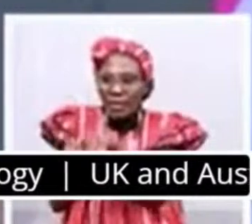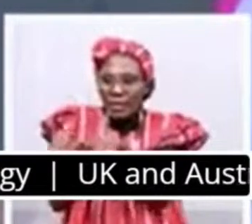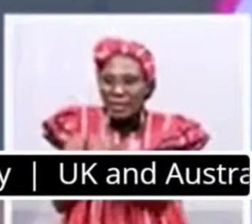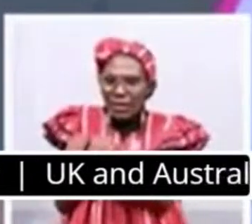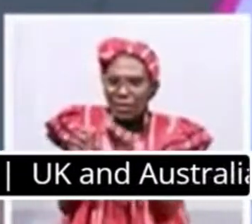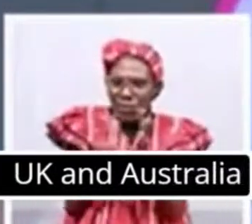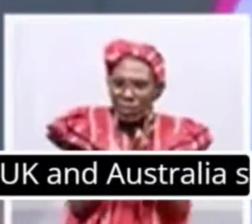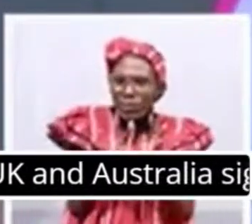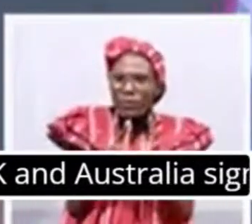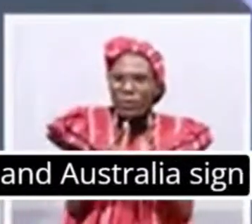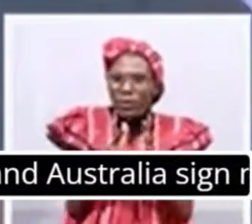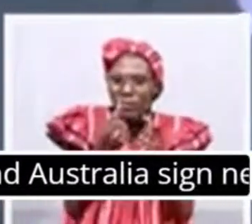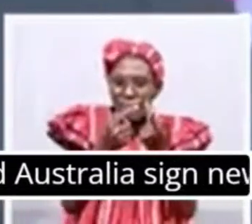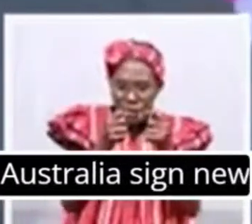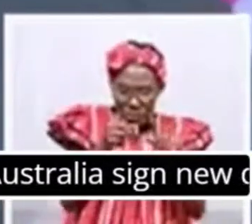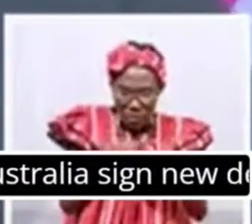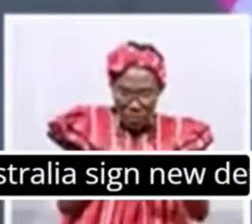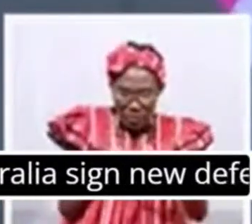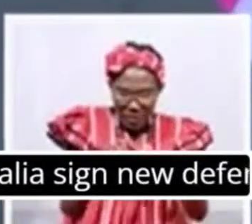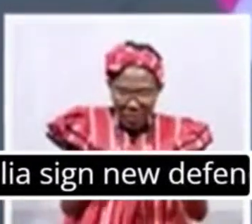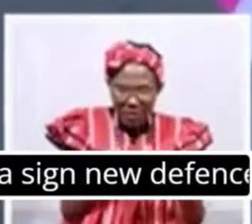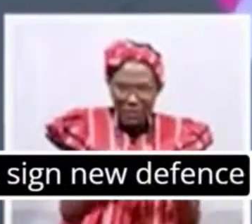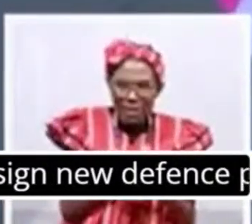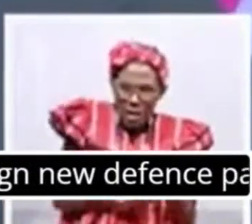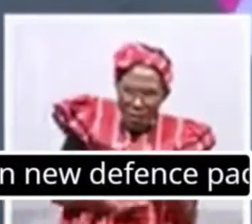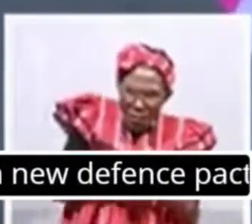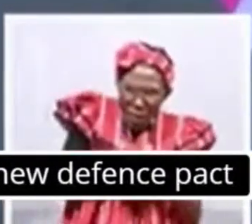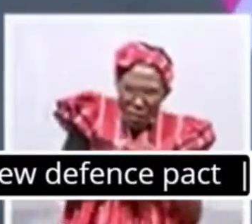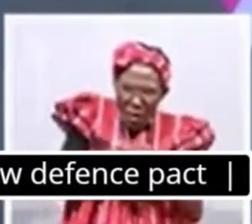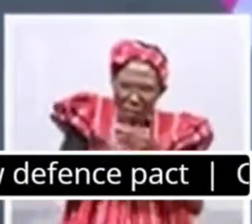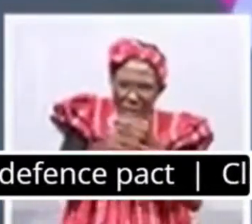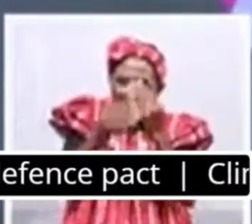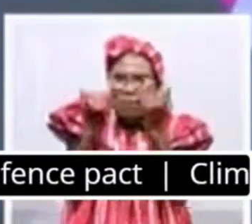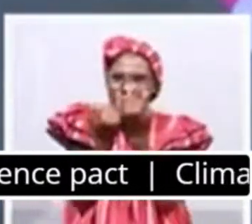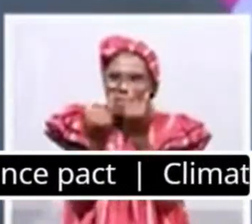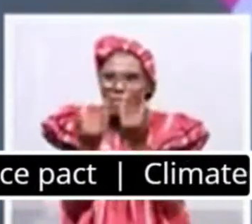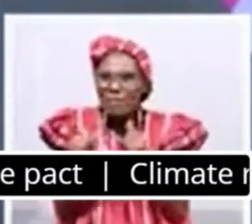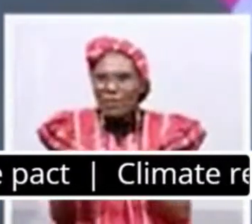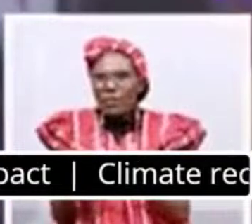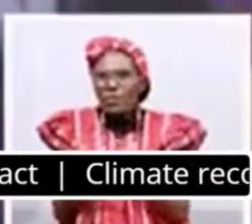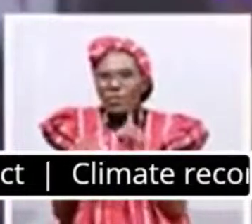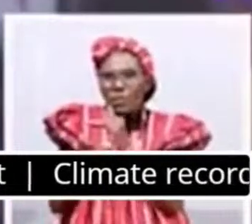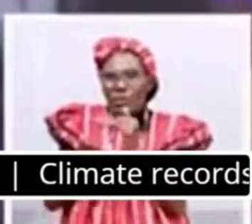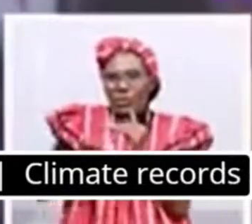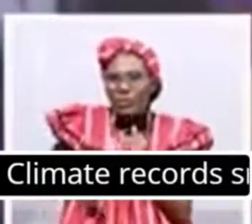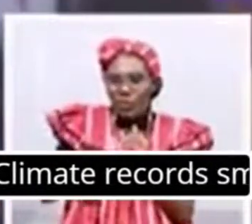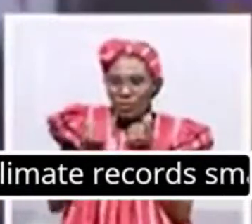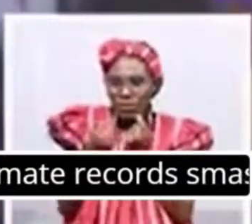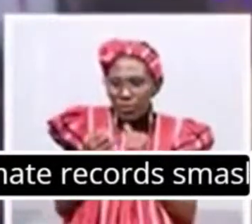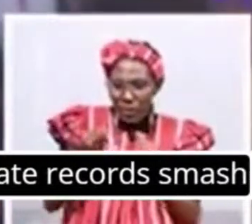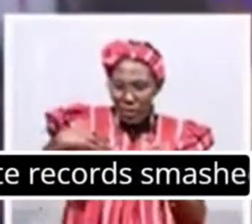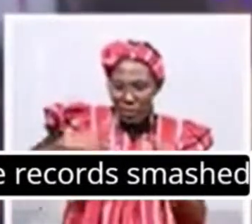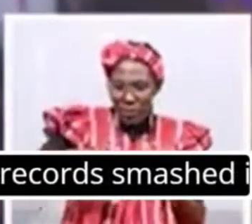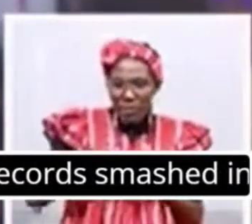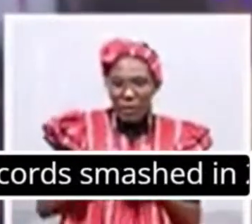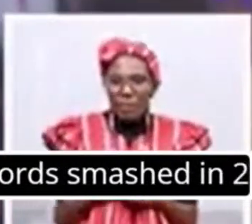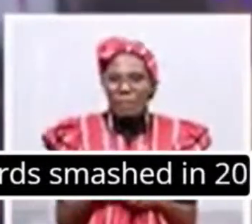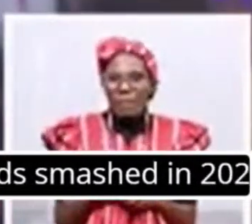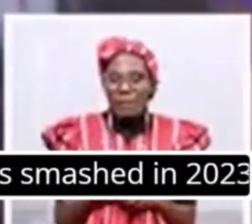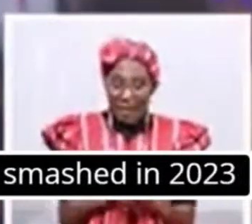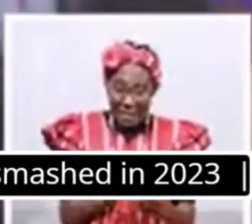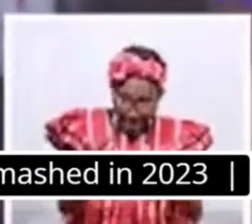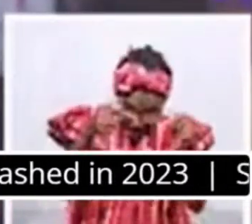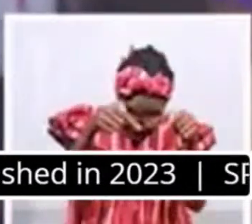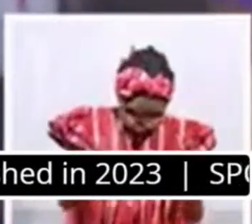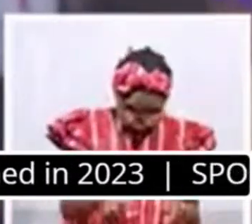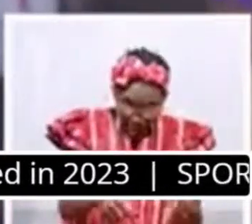region who have contributed to the independence and freedom of Namibia. It was here that